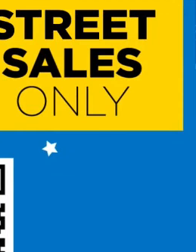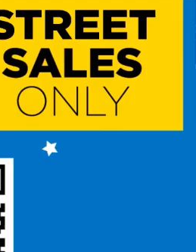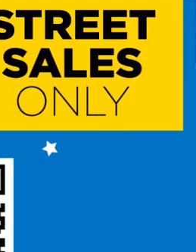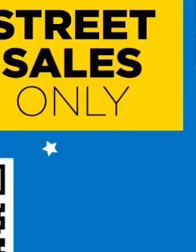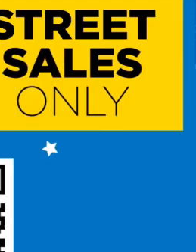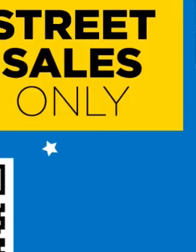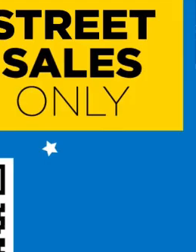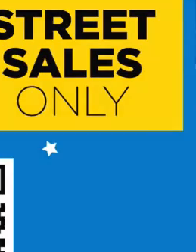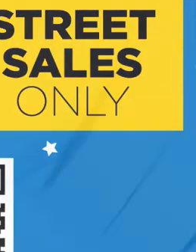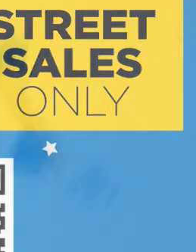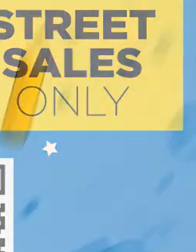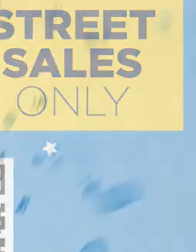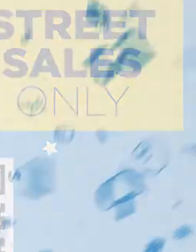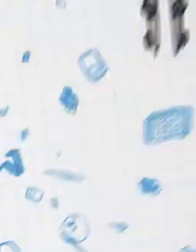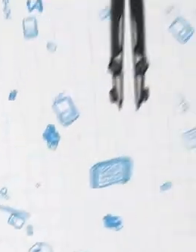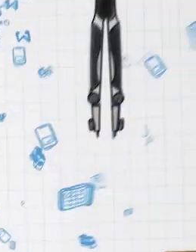with Zoe and Zoshi.